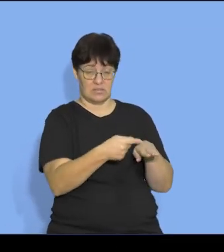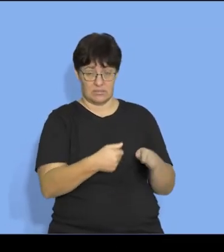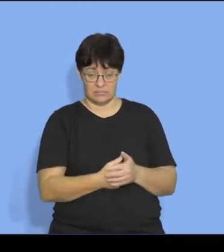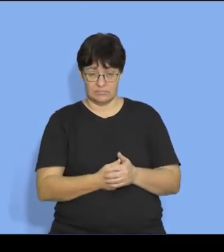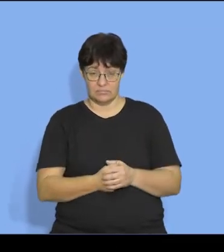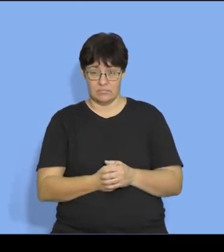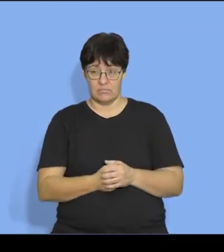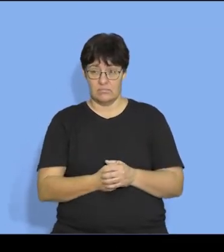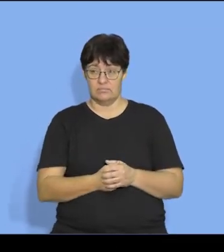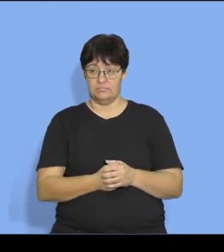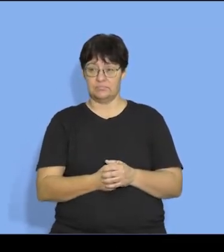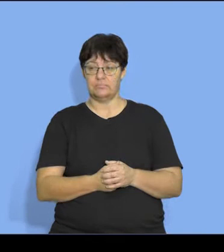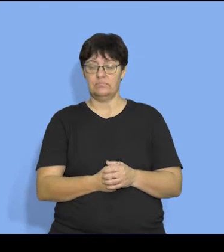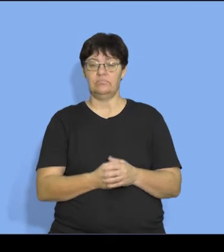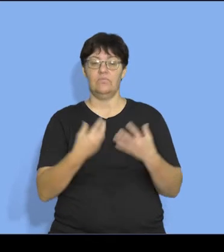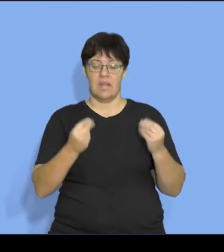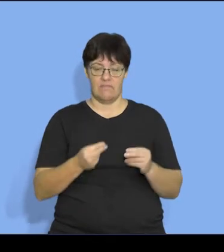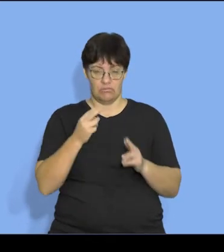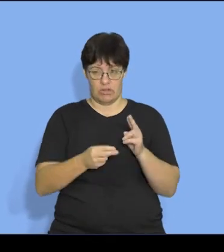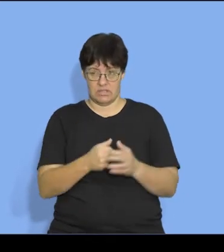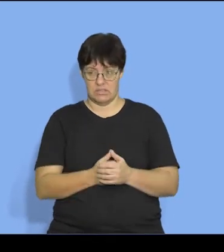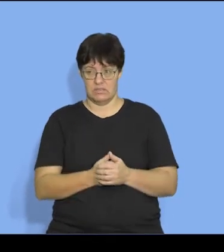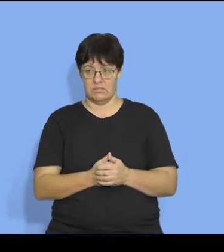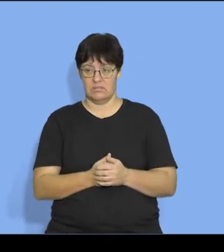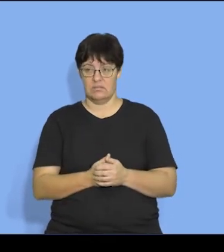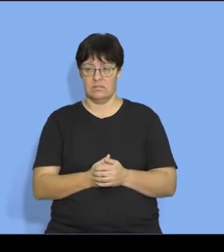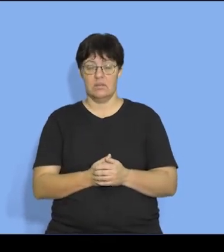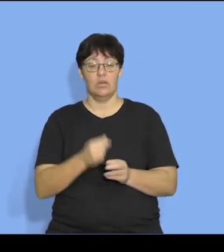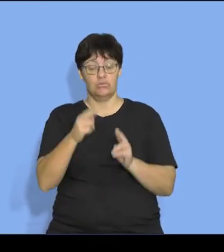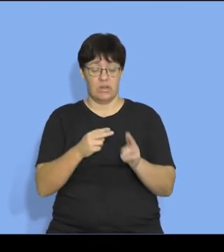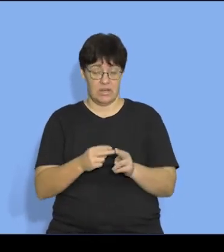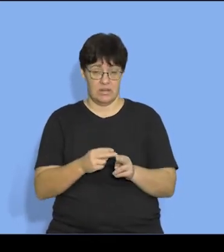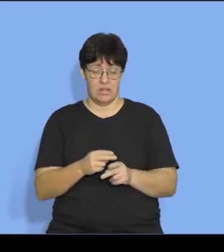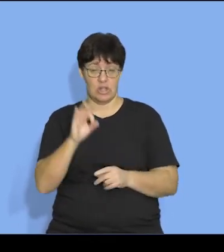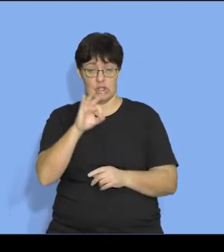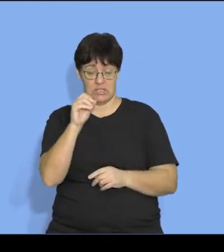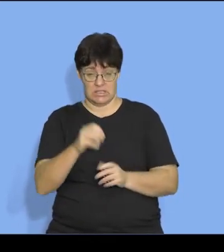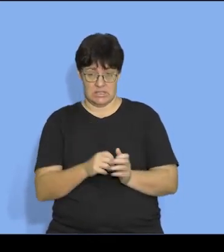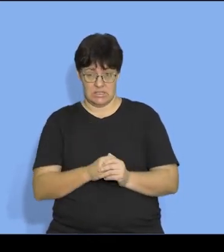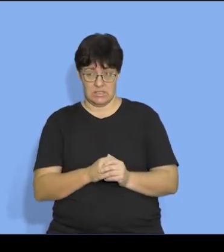So, the difference is now we've got the train. Train's moving at 30.